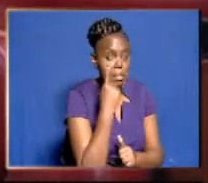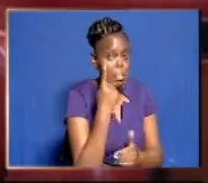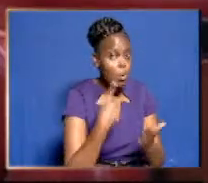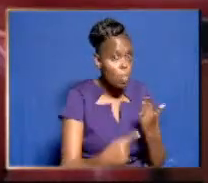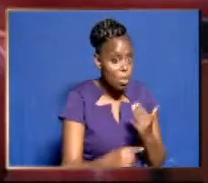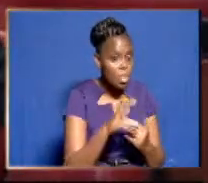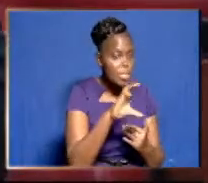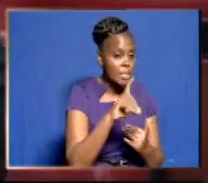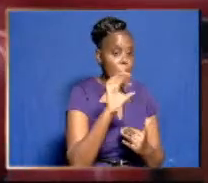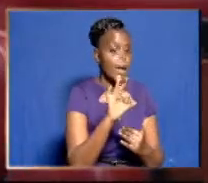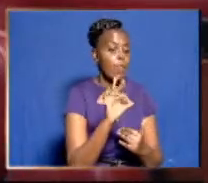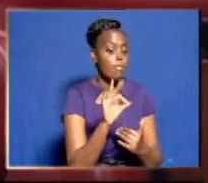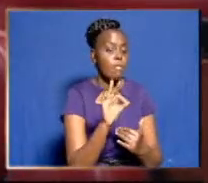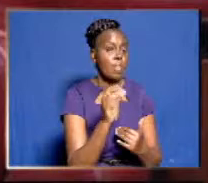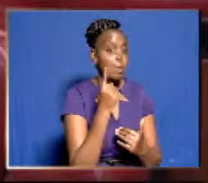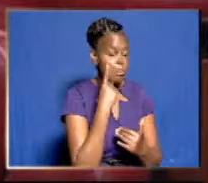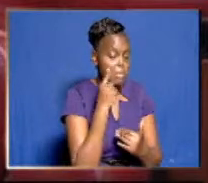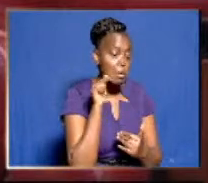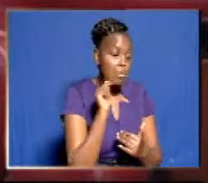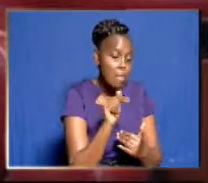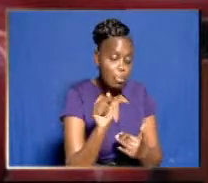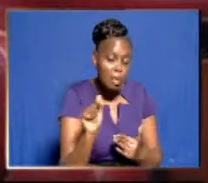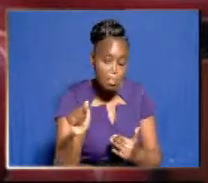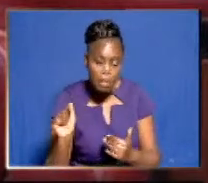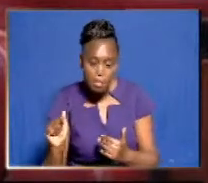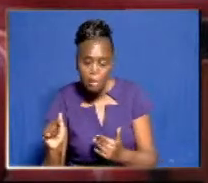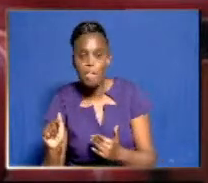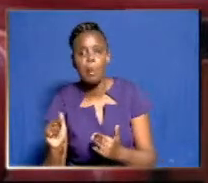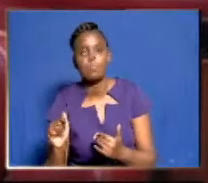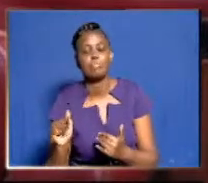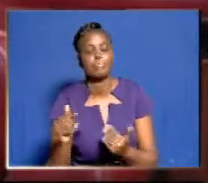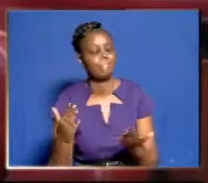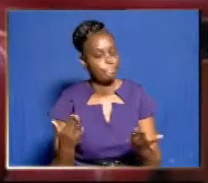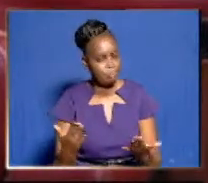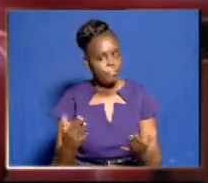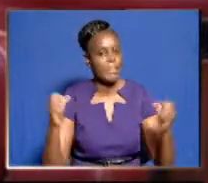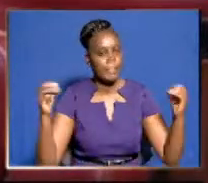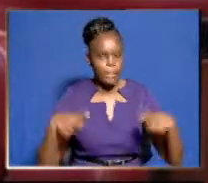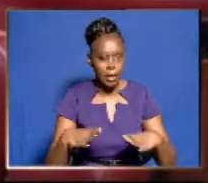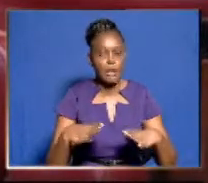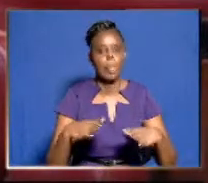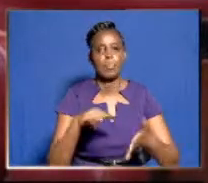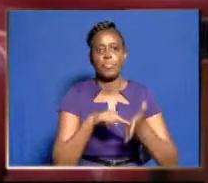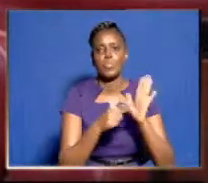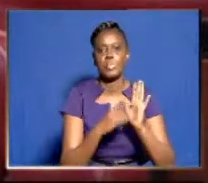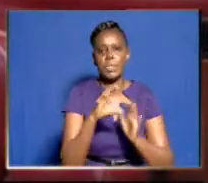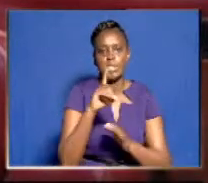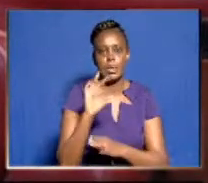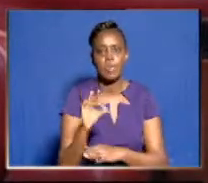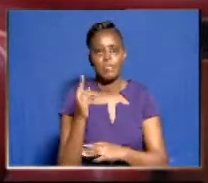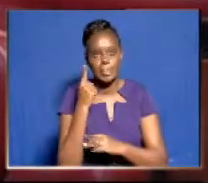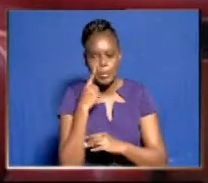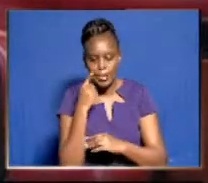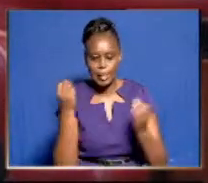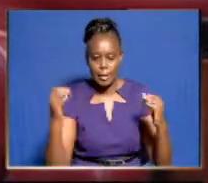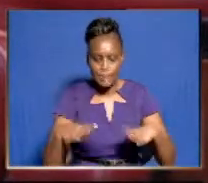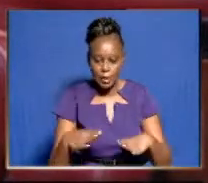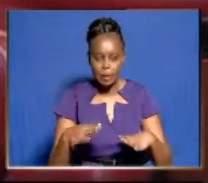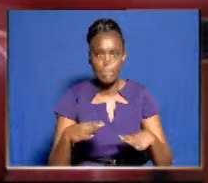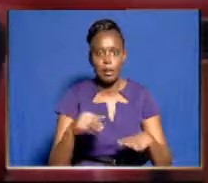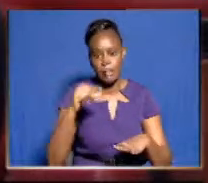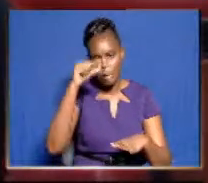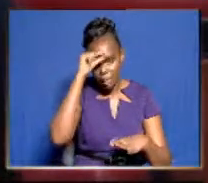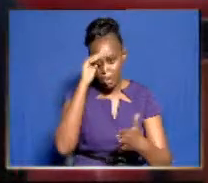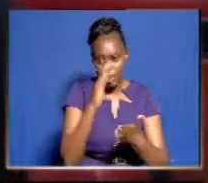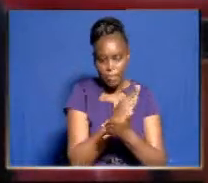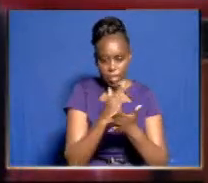it was meant to do from the word go, together with NGAF, Honorable Speaker. Honorable Speaker, on the issue of, from the State Department of